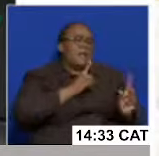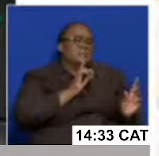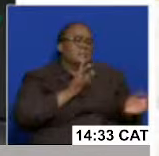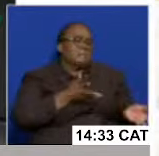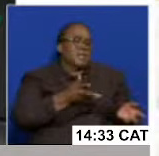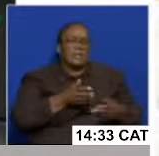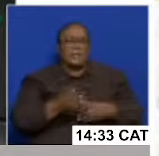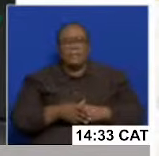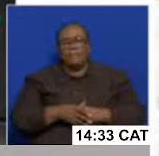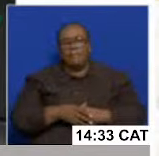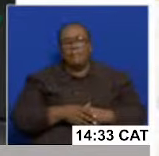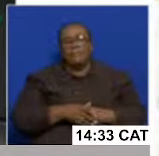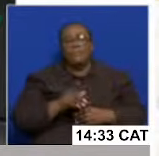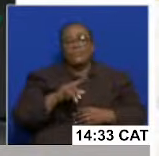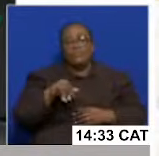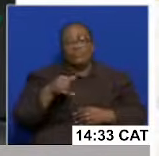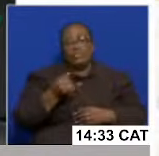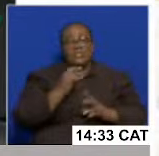answering her for the sake of answering her?